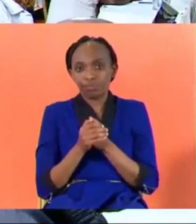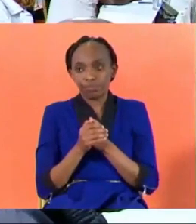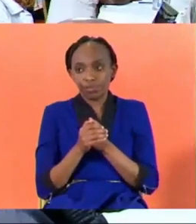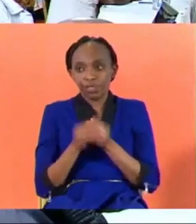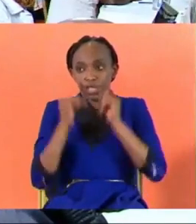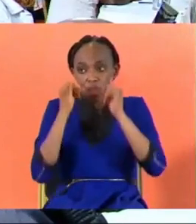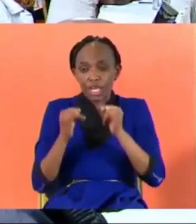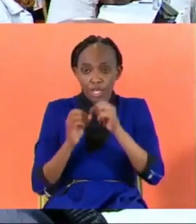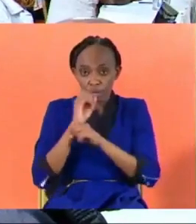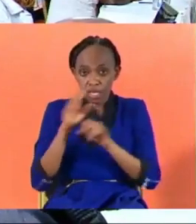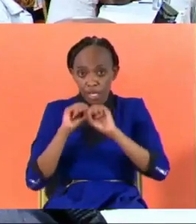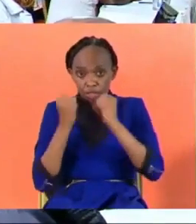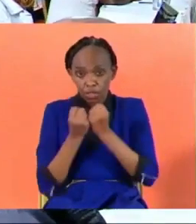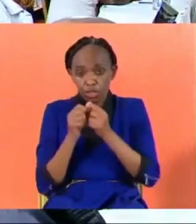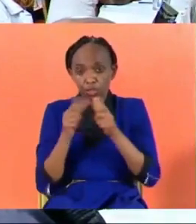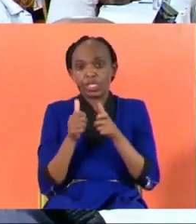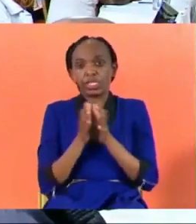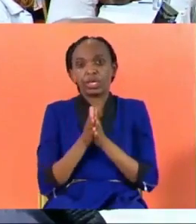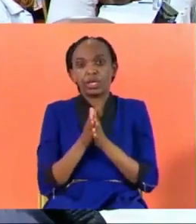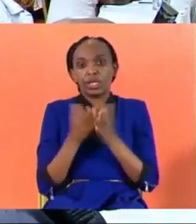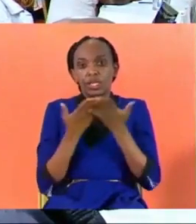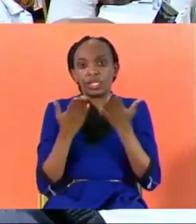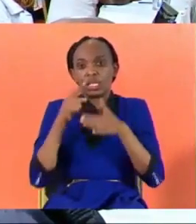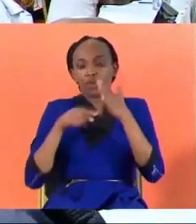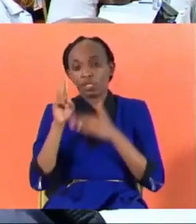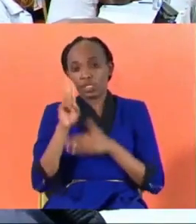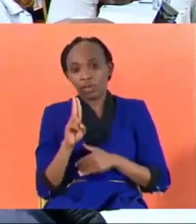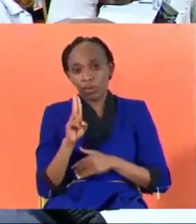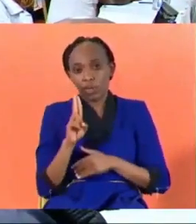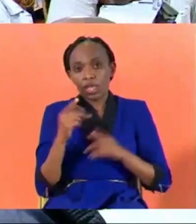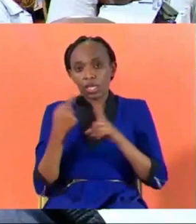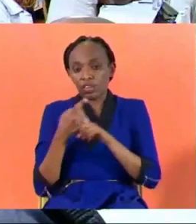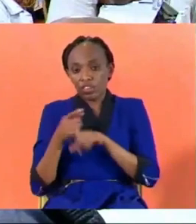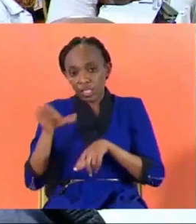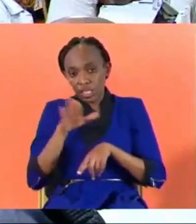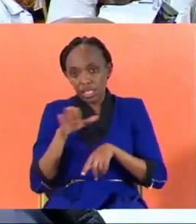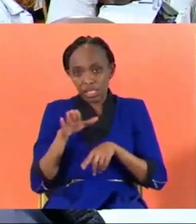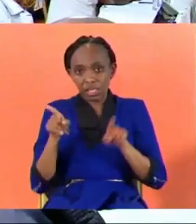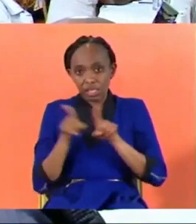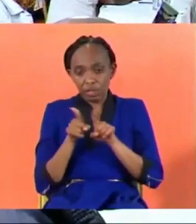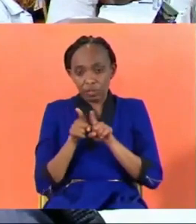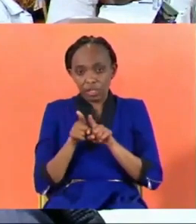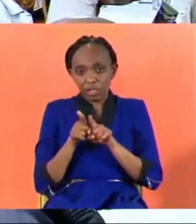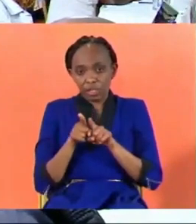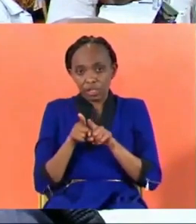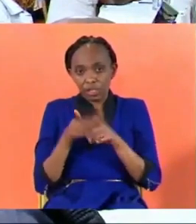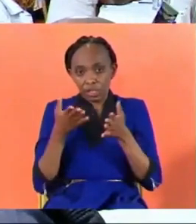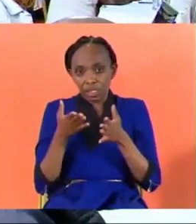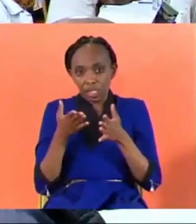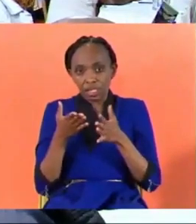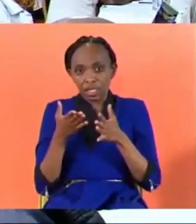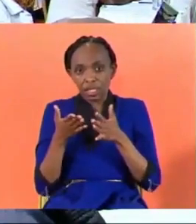new media, social media, things like WhatsApp, various platforms that we can still harness in this